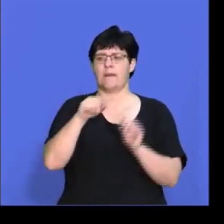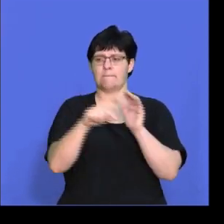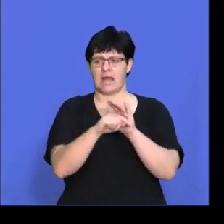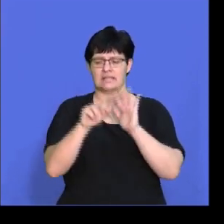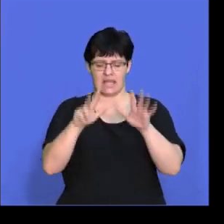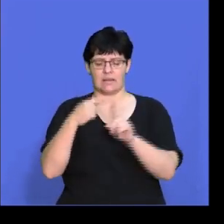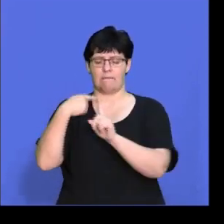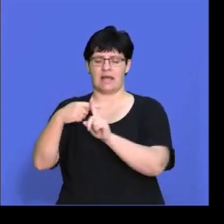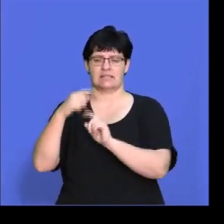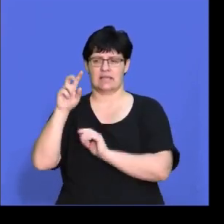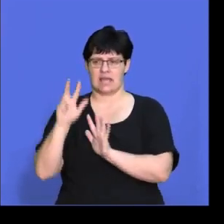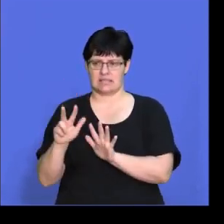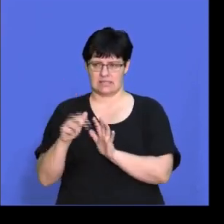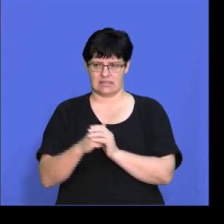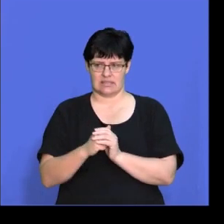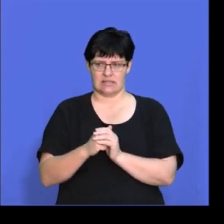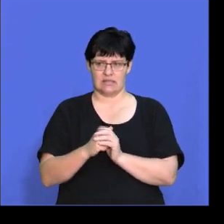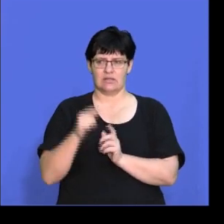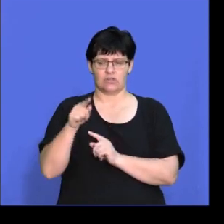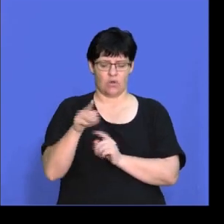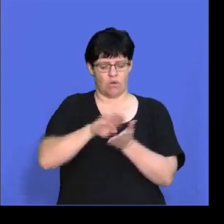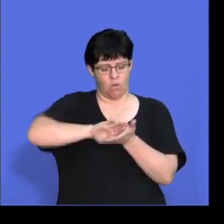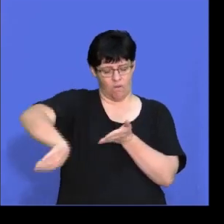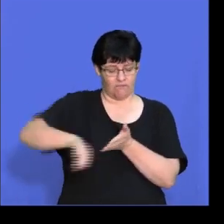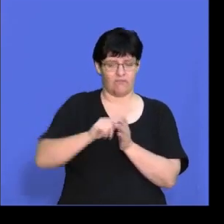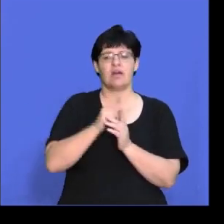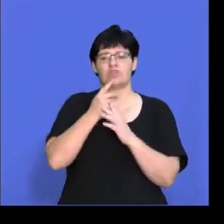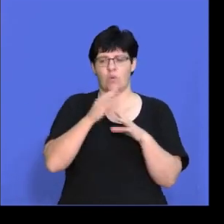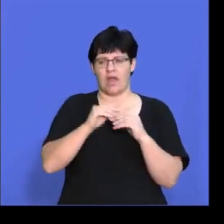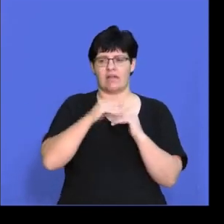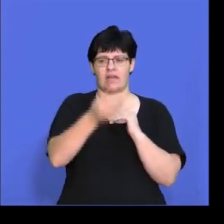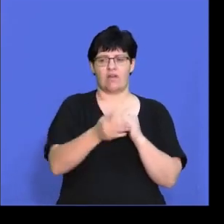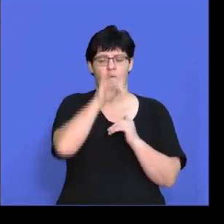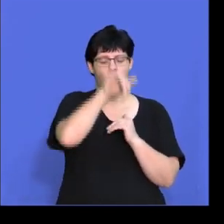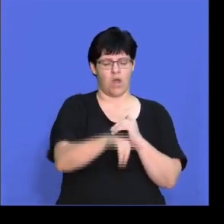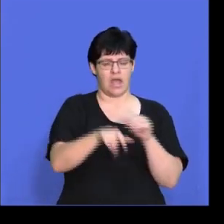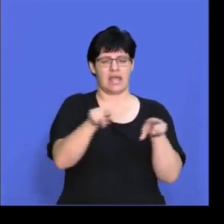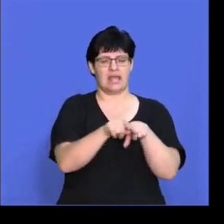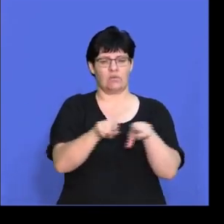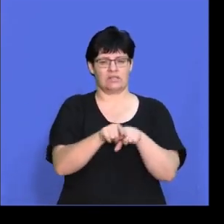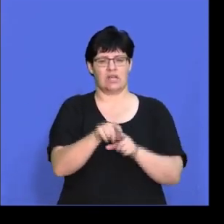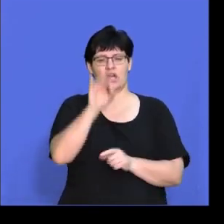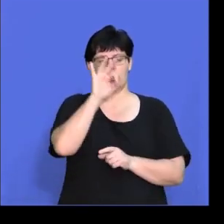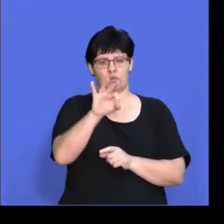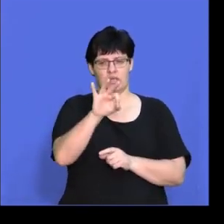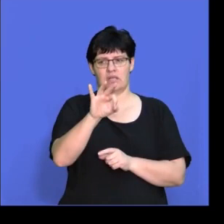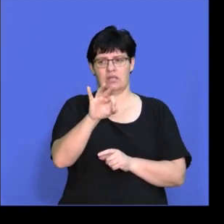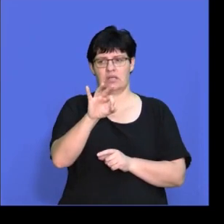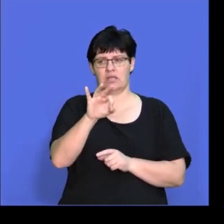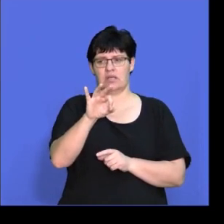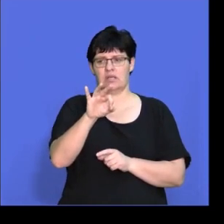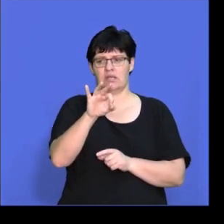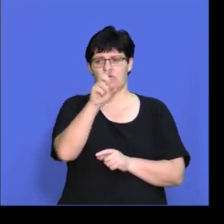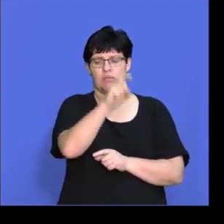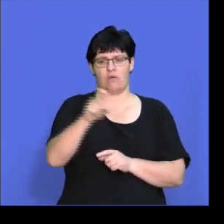8 plus 8. So obviously those disappear, so we just have that y is equal to 3 to the power